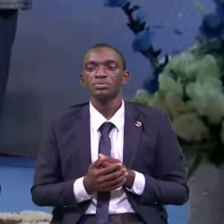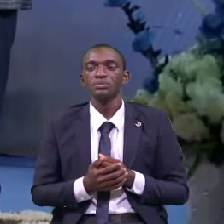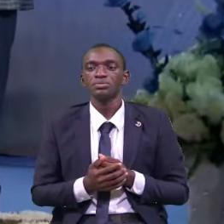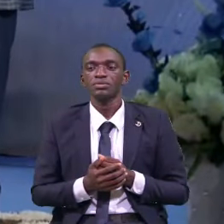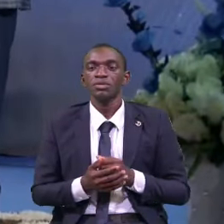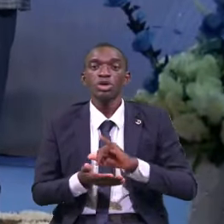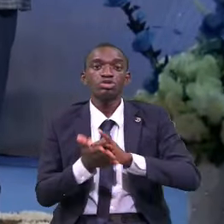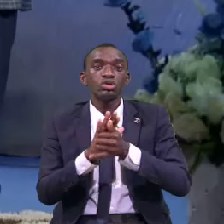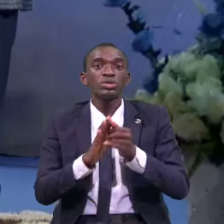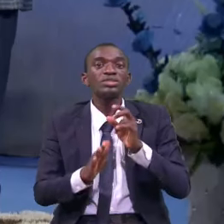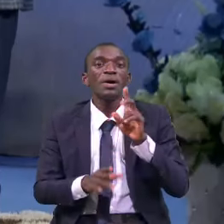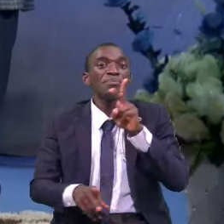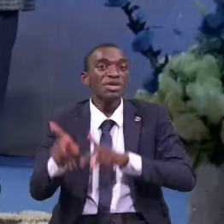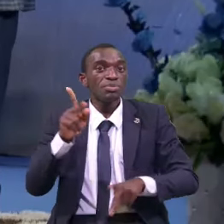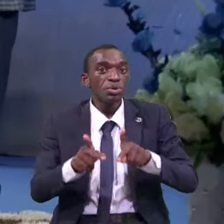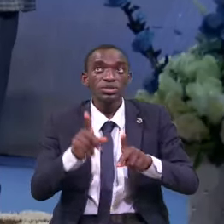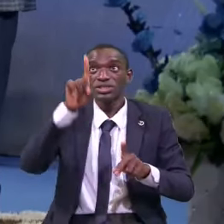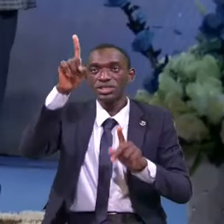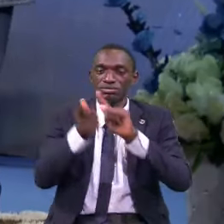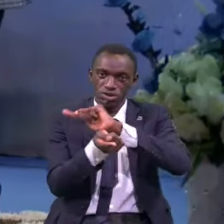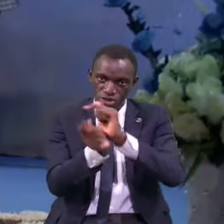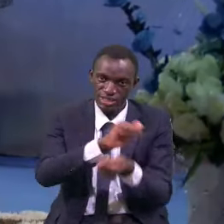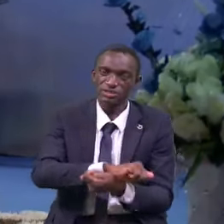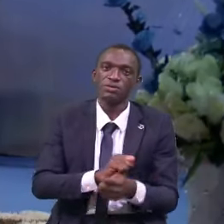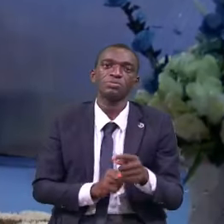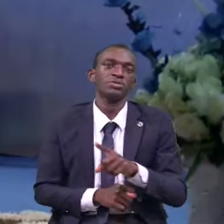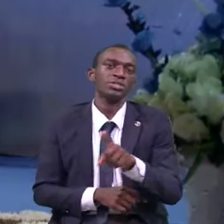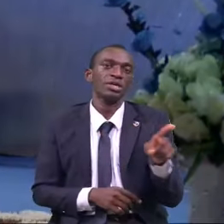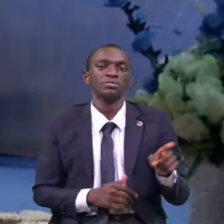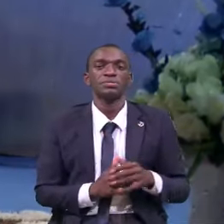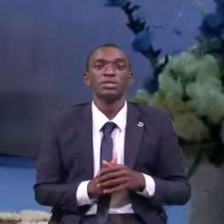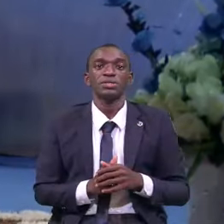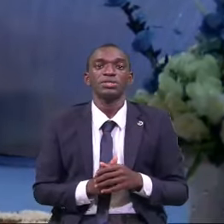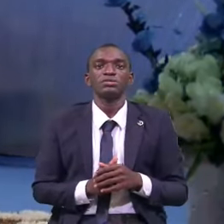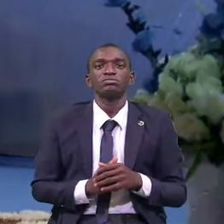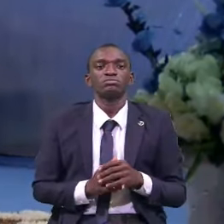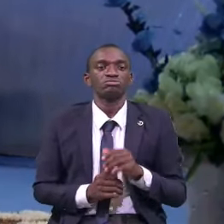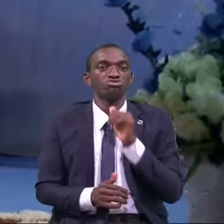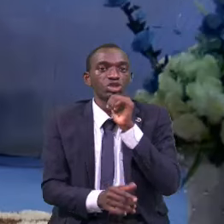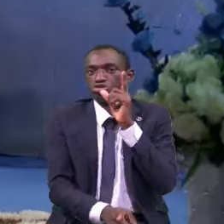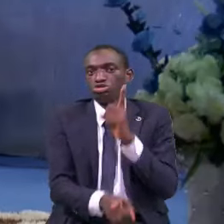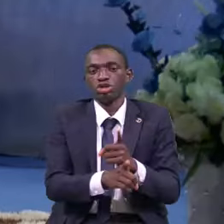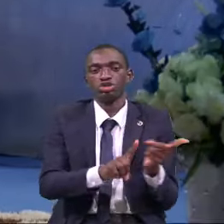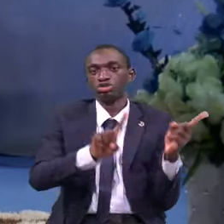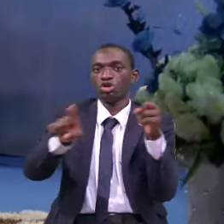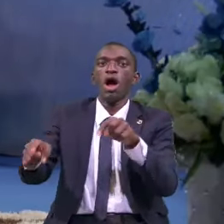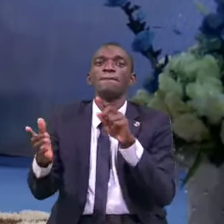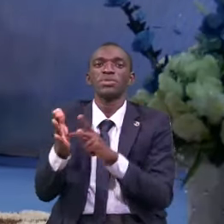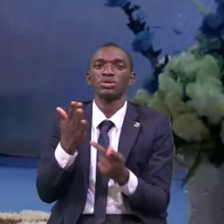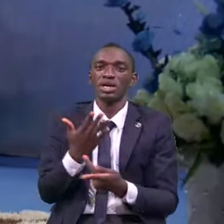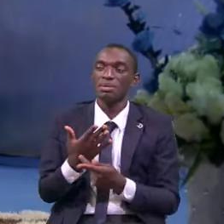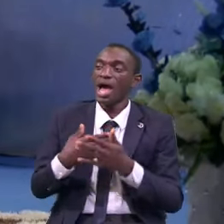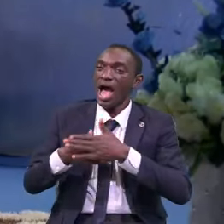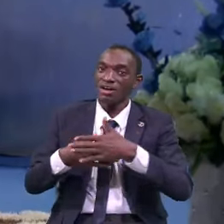Those are the people he transforms. They don't only just come to the crusade, and then after they come to